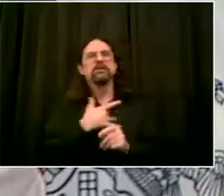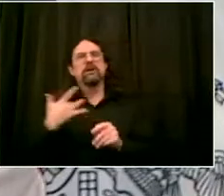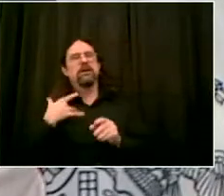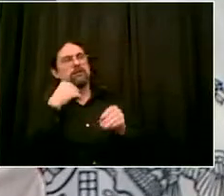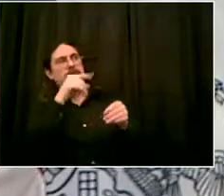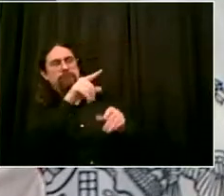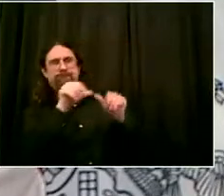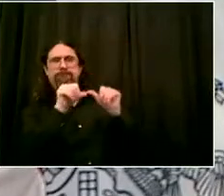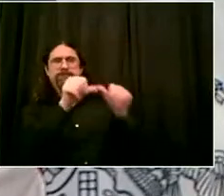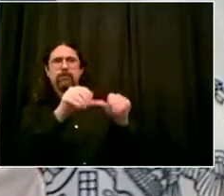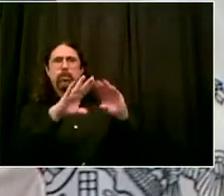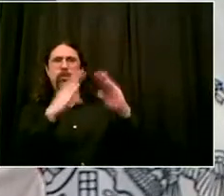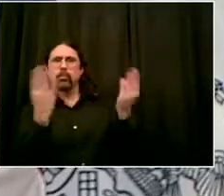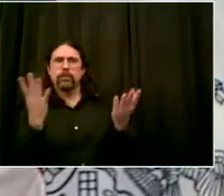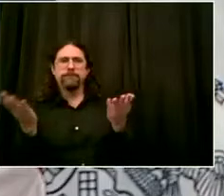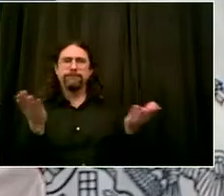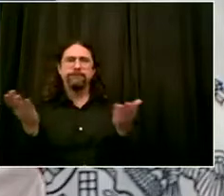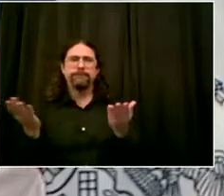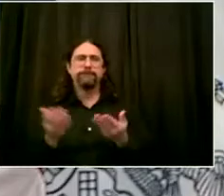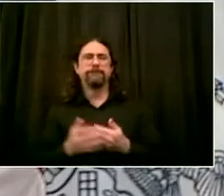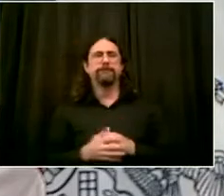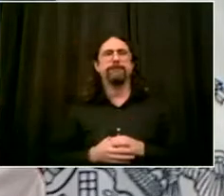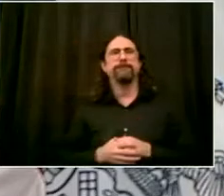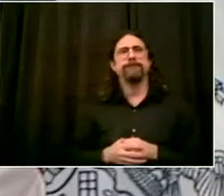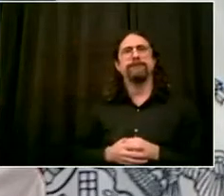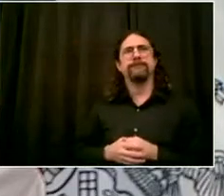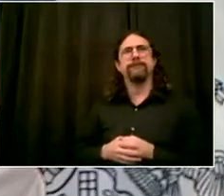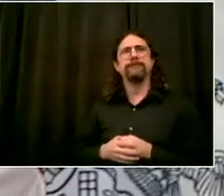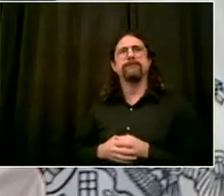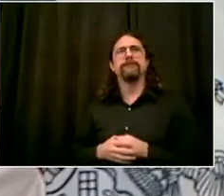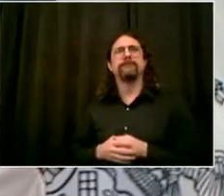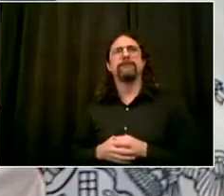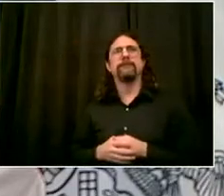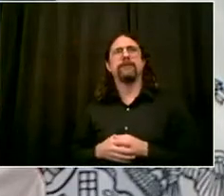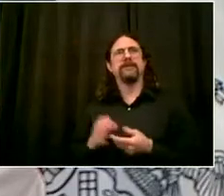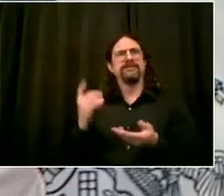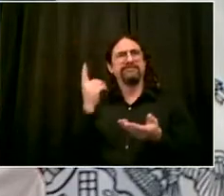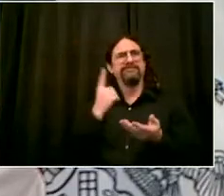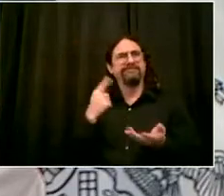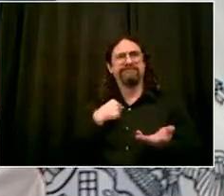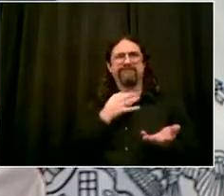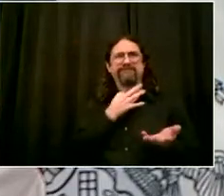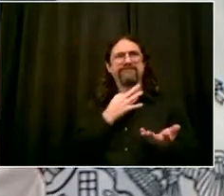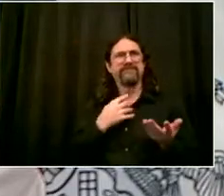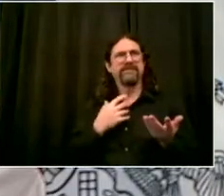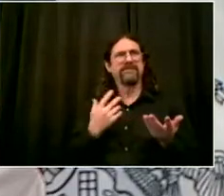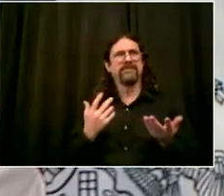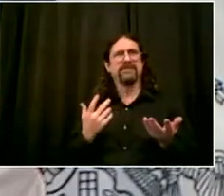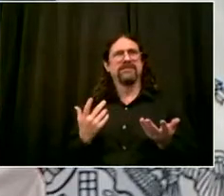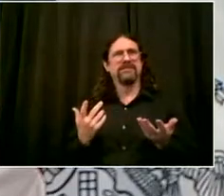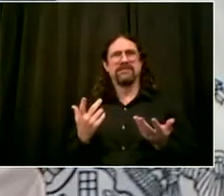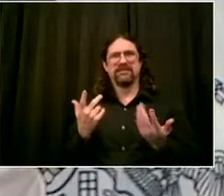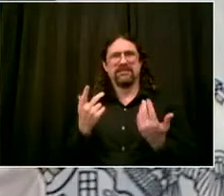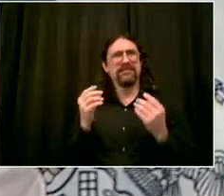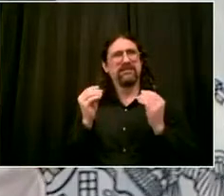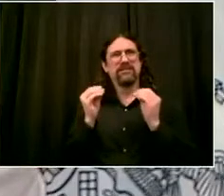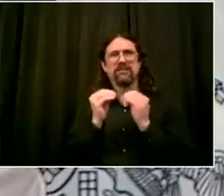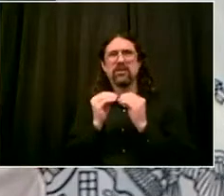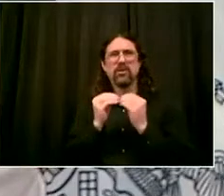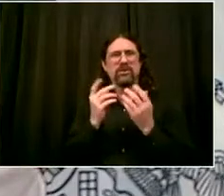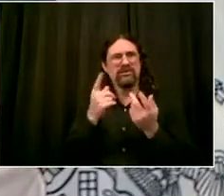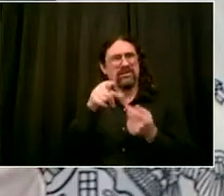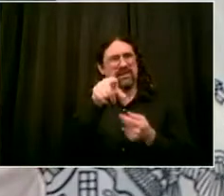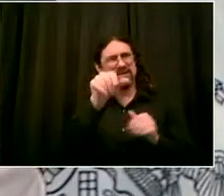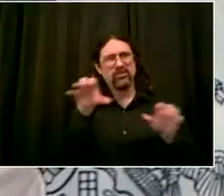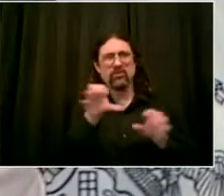owners who are really desperate there's no other way to put it because of just everything is falling down on them they can't pay